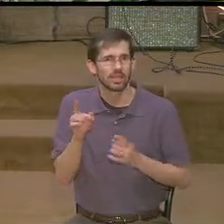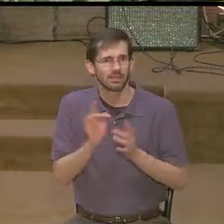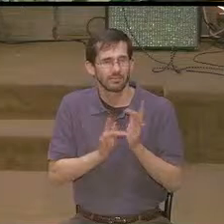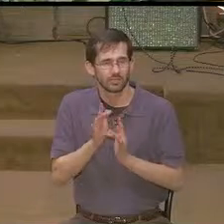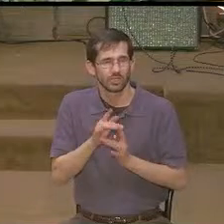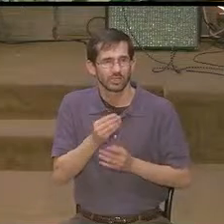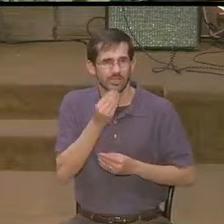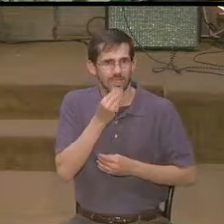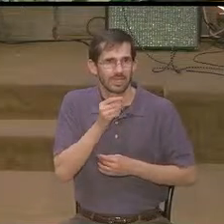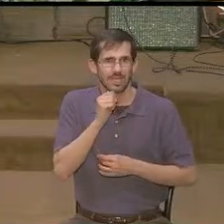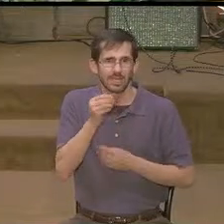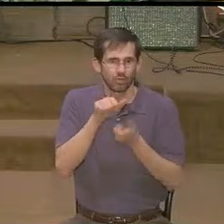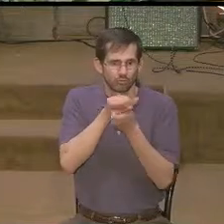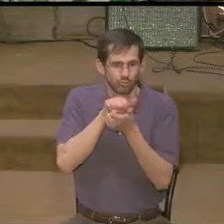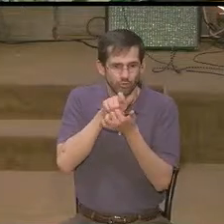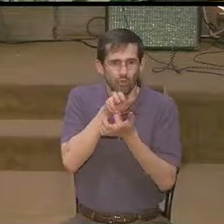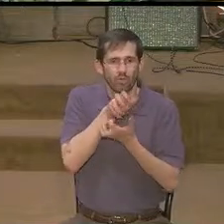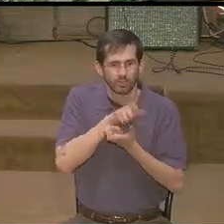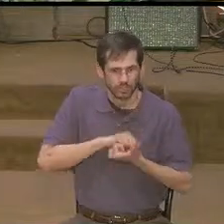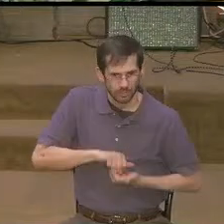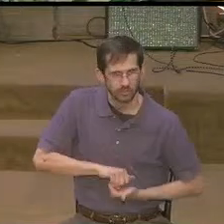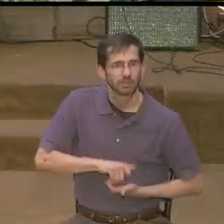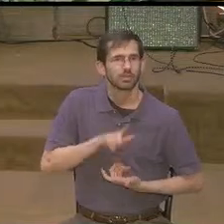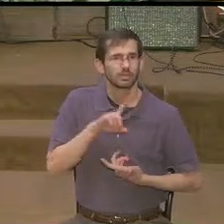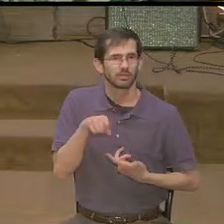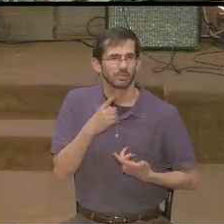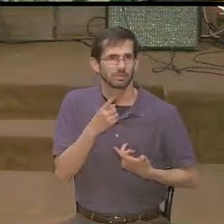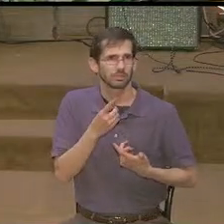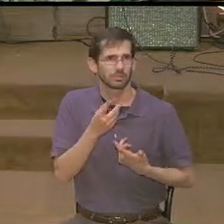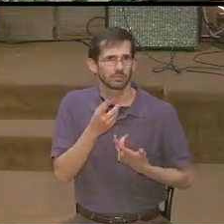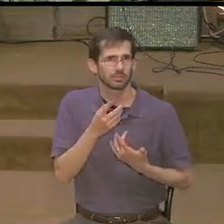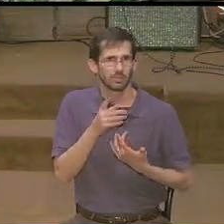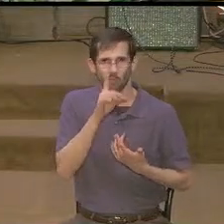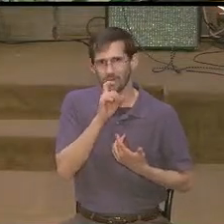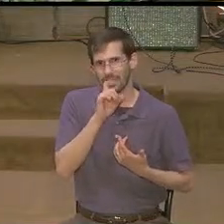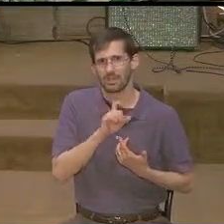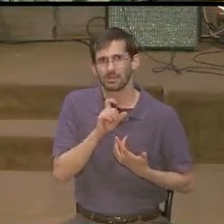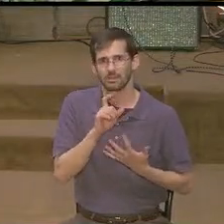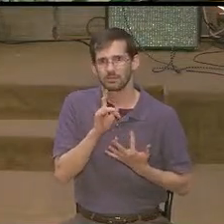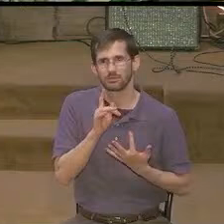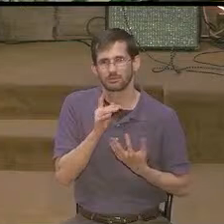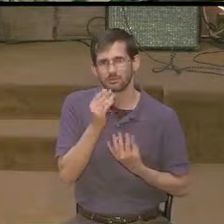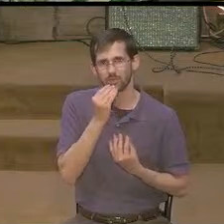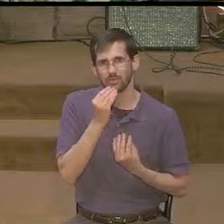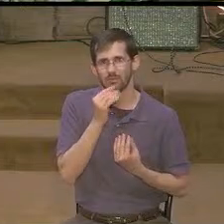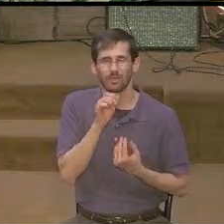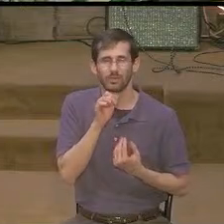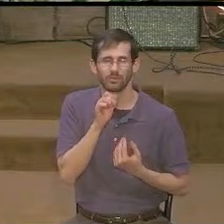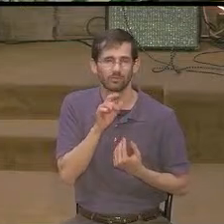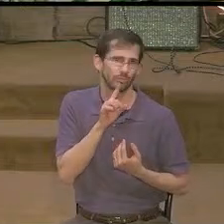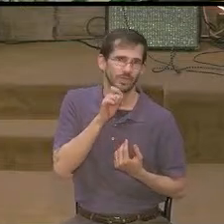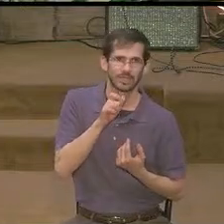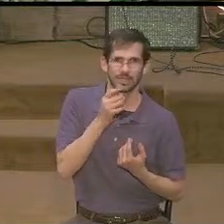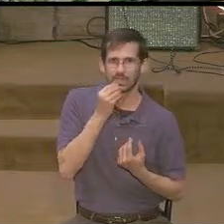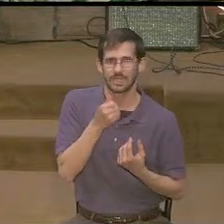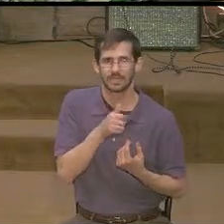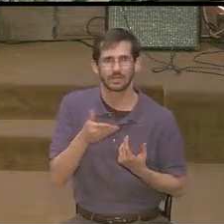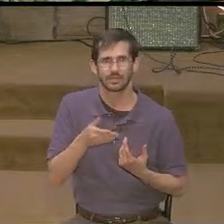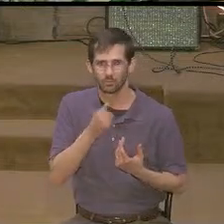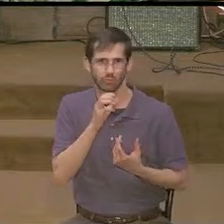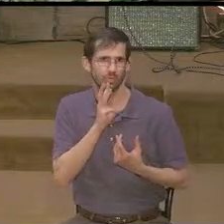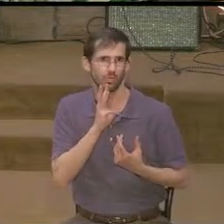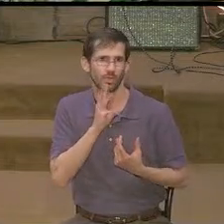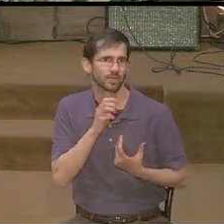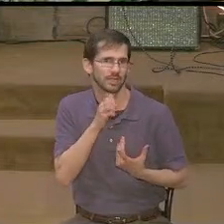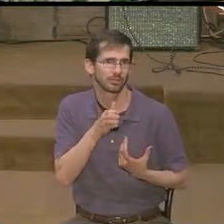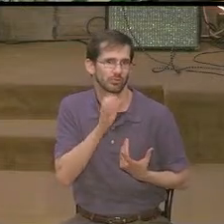masticate. That he actually just, he just acted like he ate. But he really didn't eat anything. And when he drank water, he really didn't